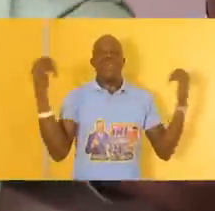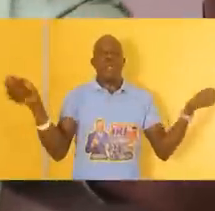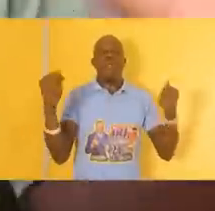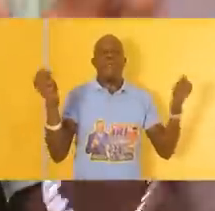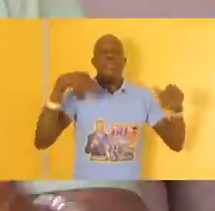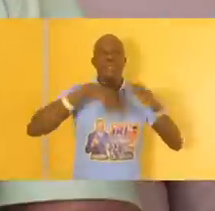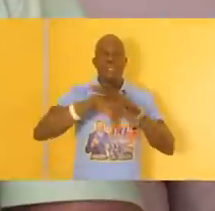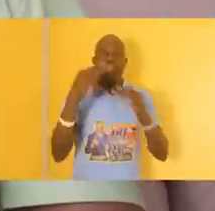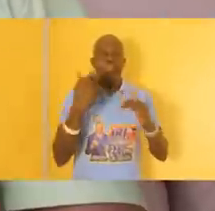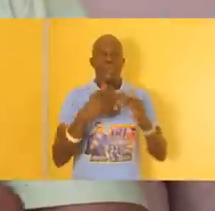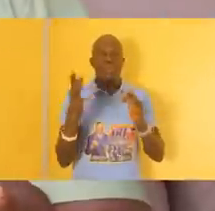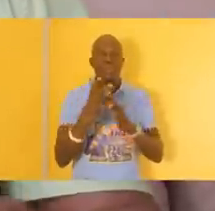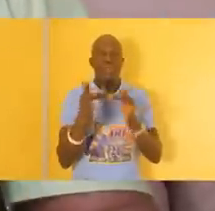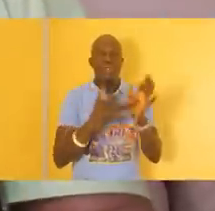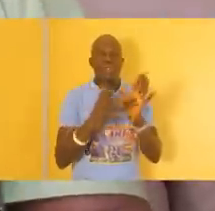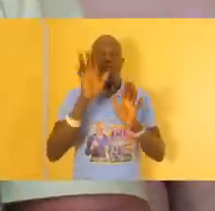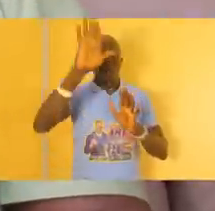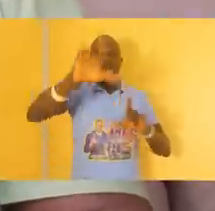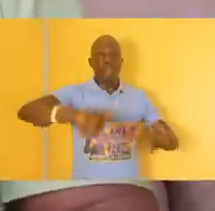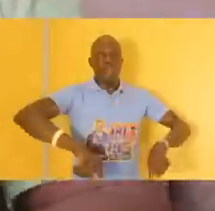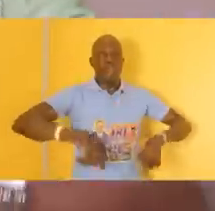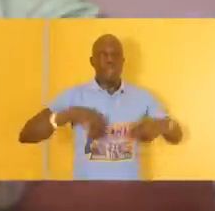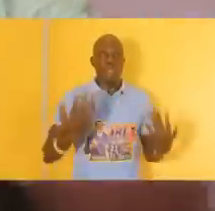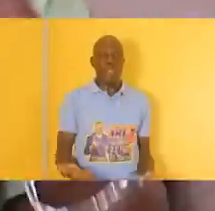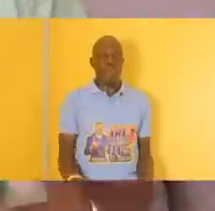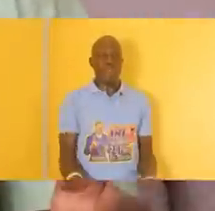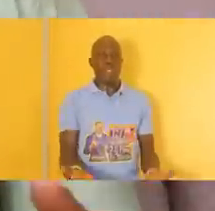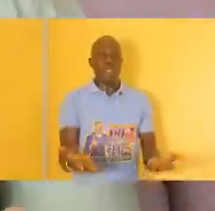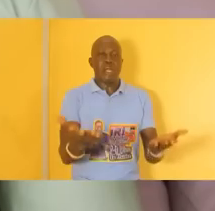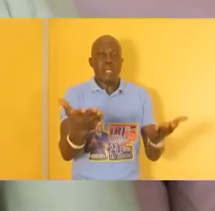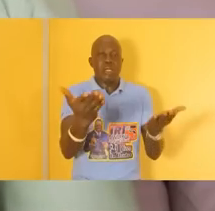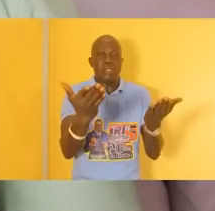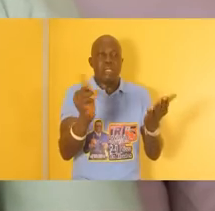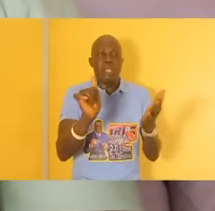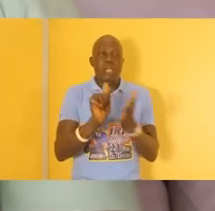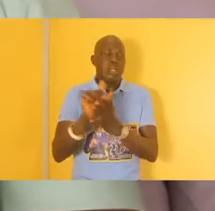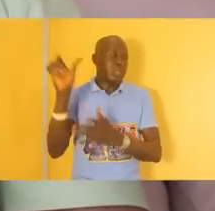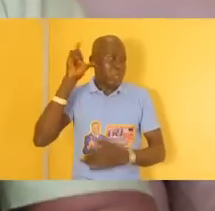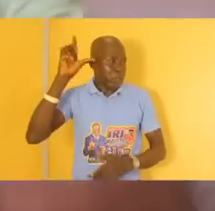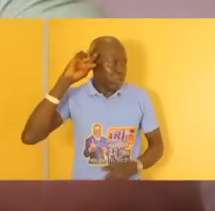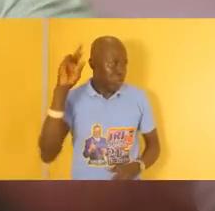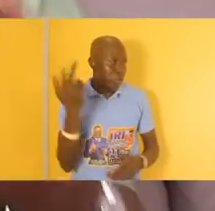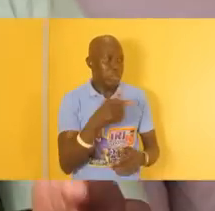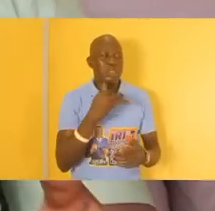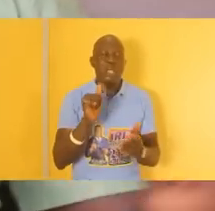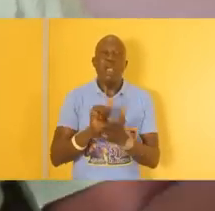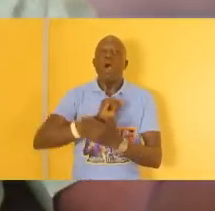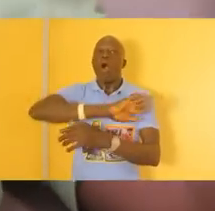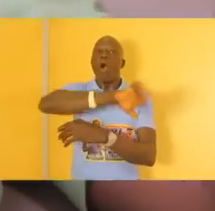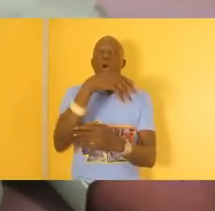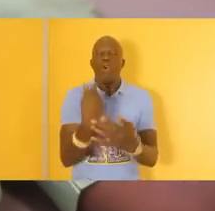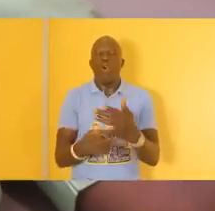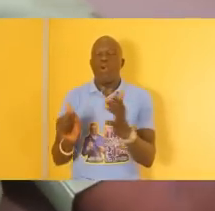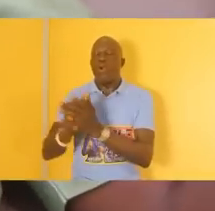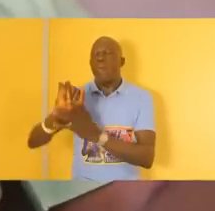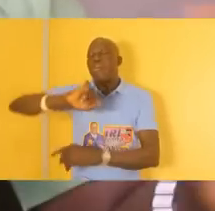life. All of you that are doing things of joy today, like wedding anniversary.